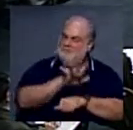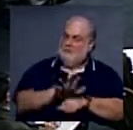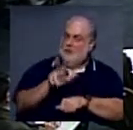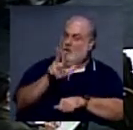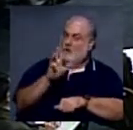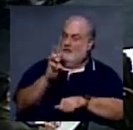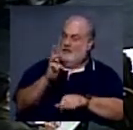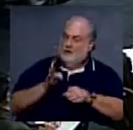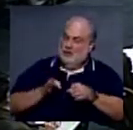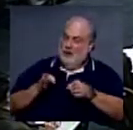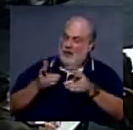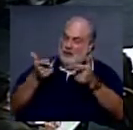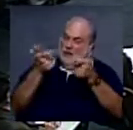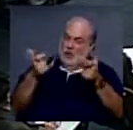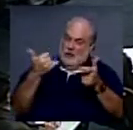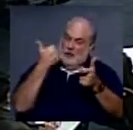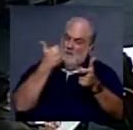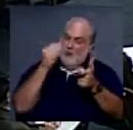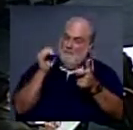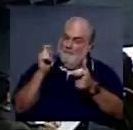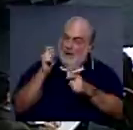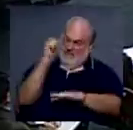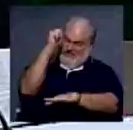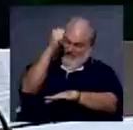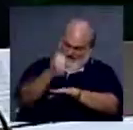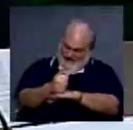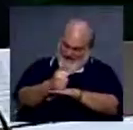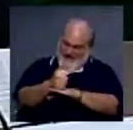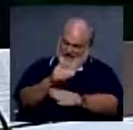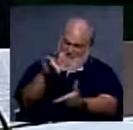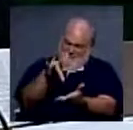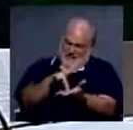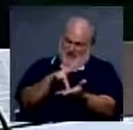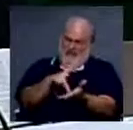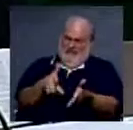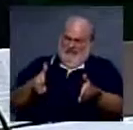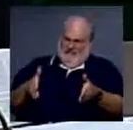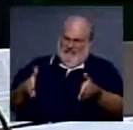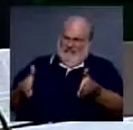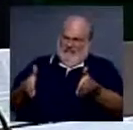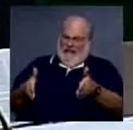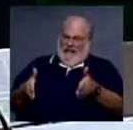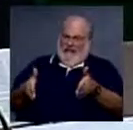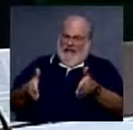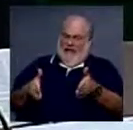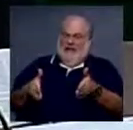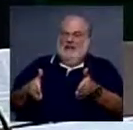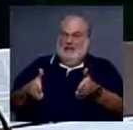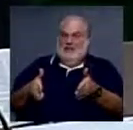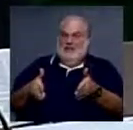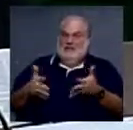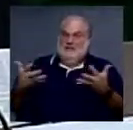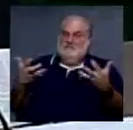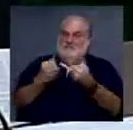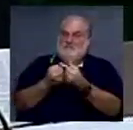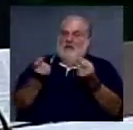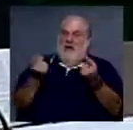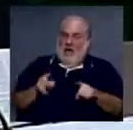have a large telephone box or something sitting right there in the middle, and that looks like an accident waiting to happen.